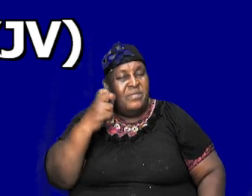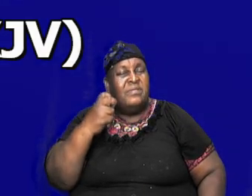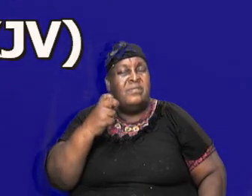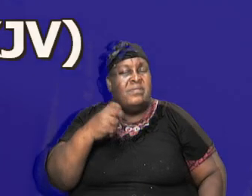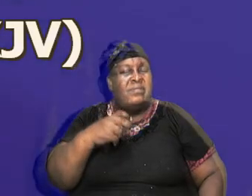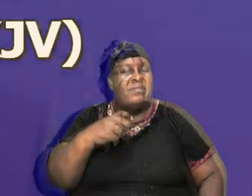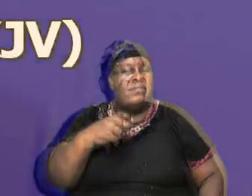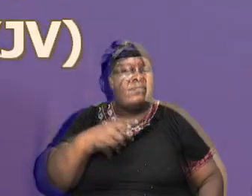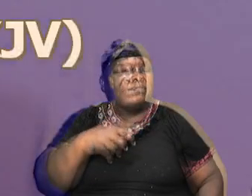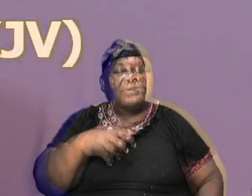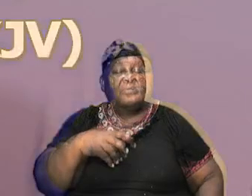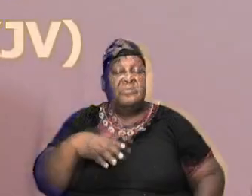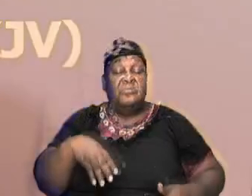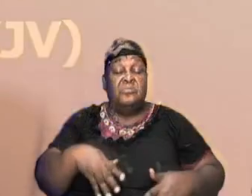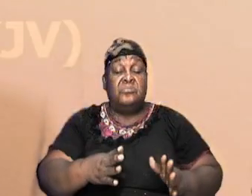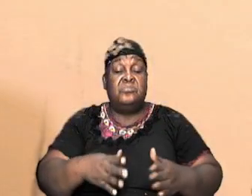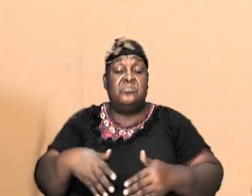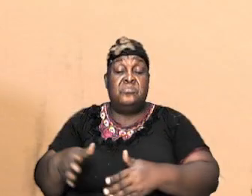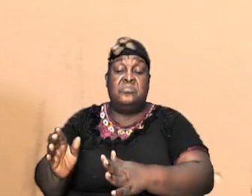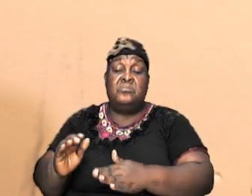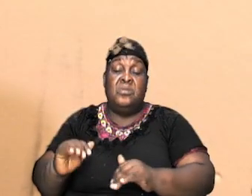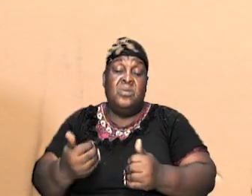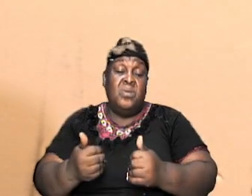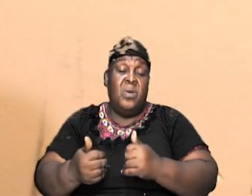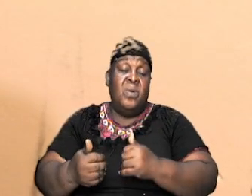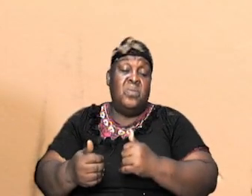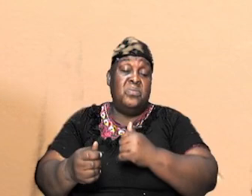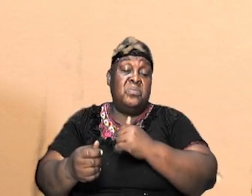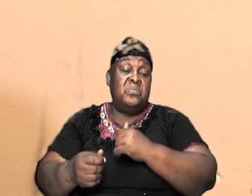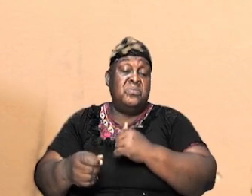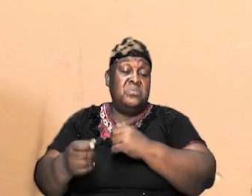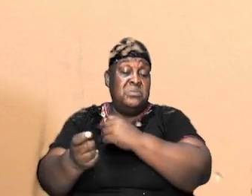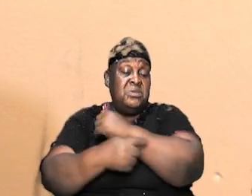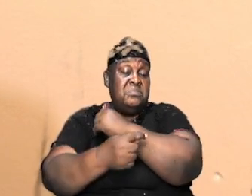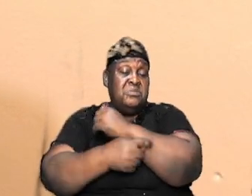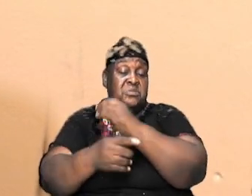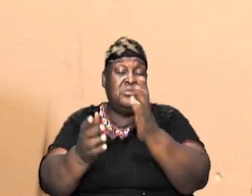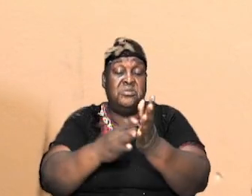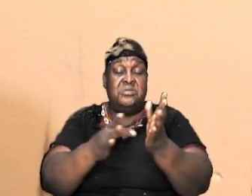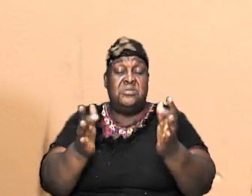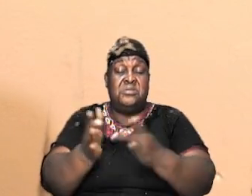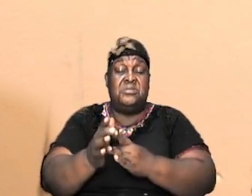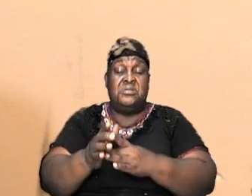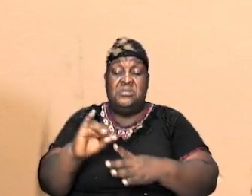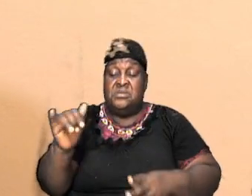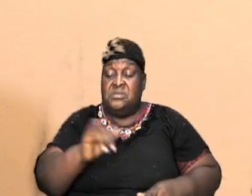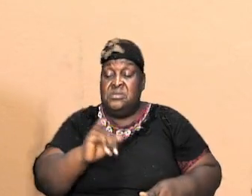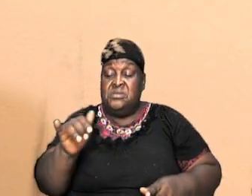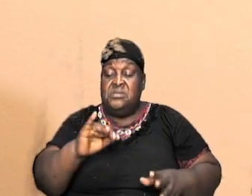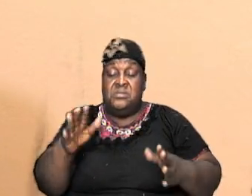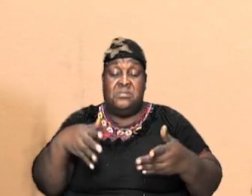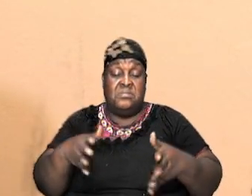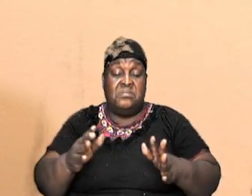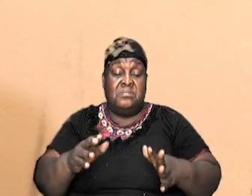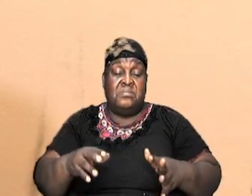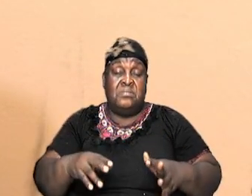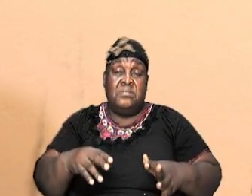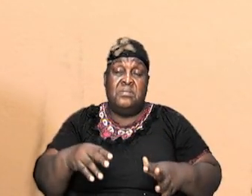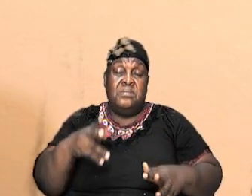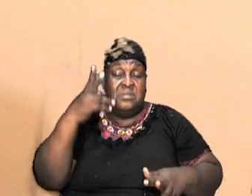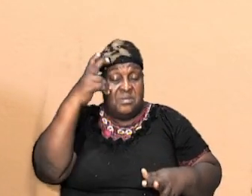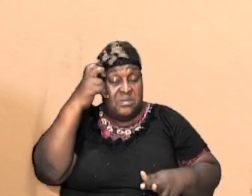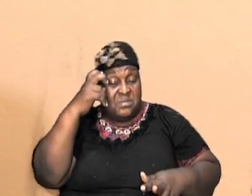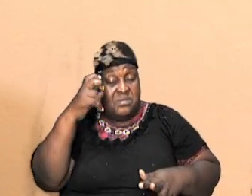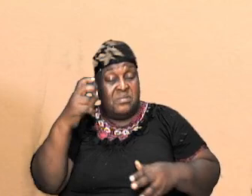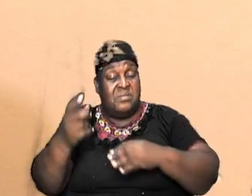the devil is strategic in how he tempted Jesus. And I believe it's the same way he tempts us,